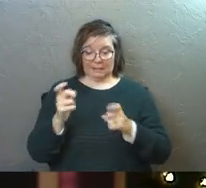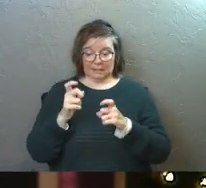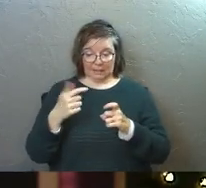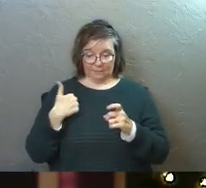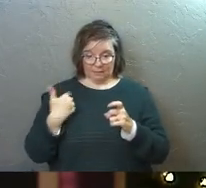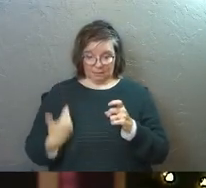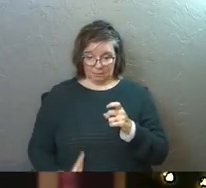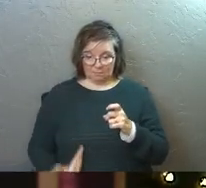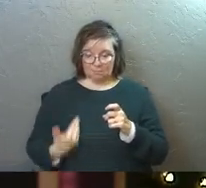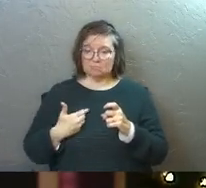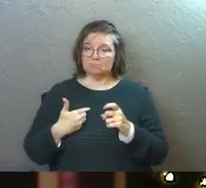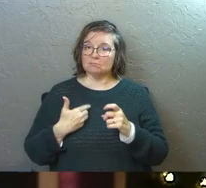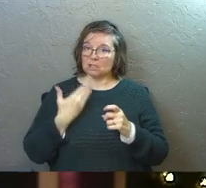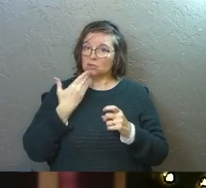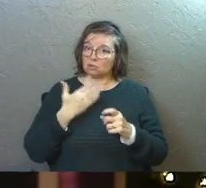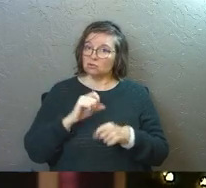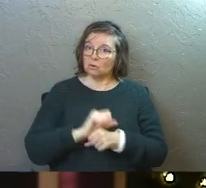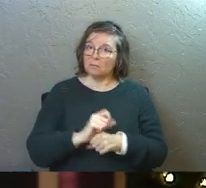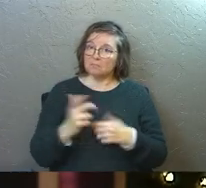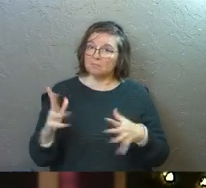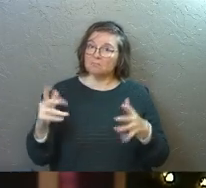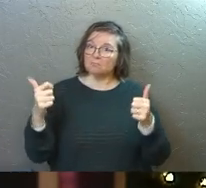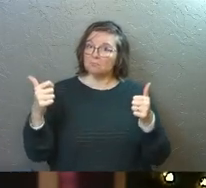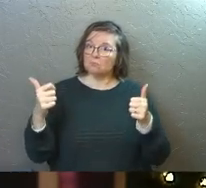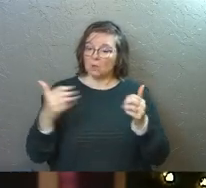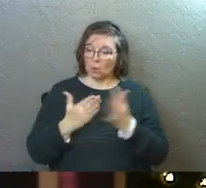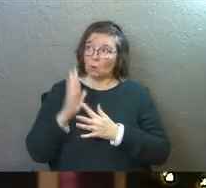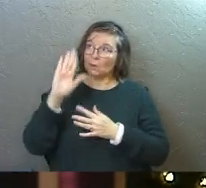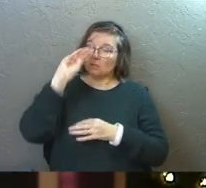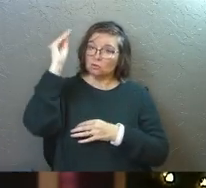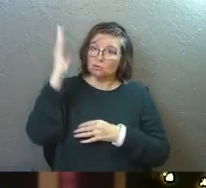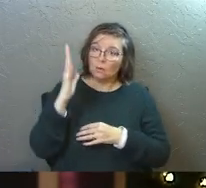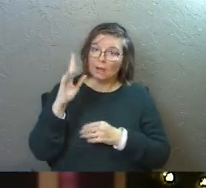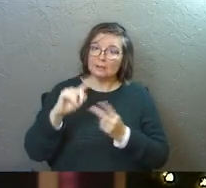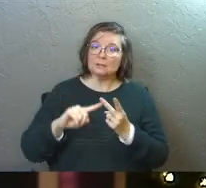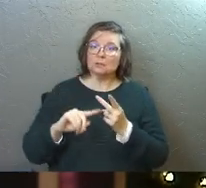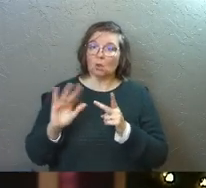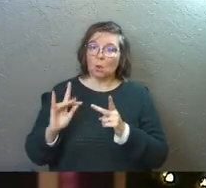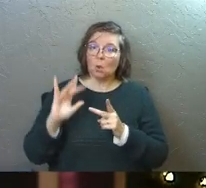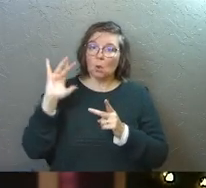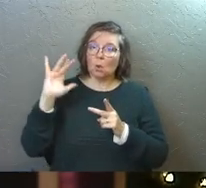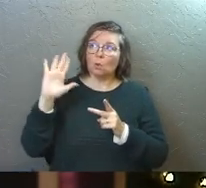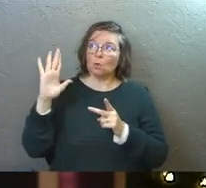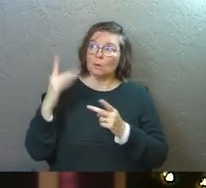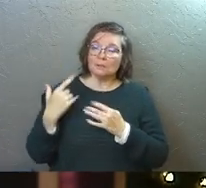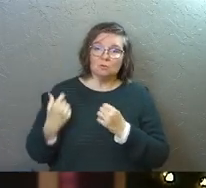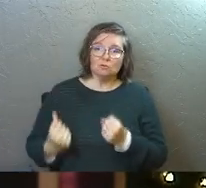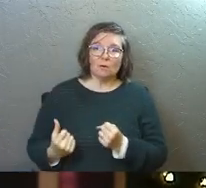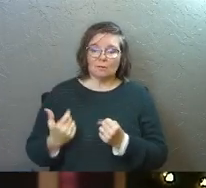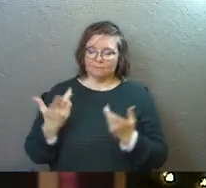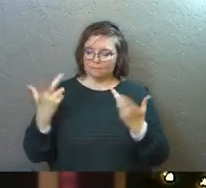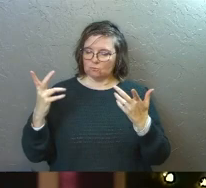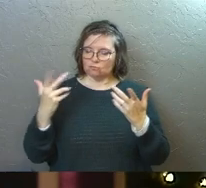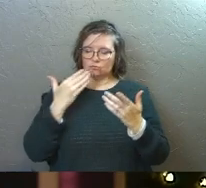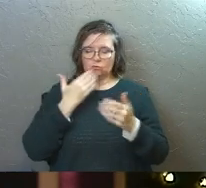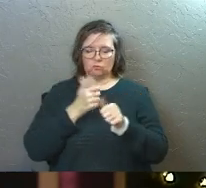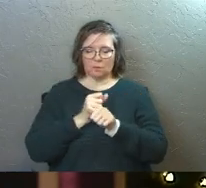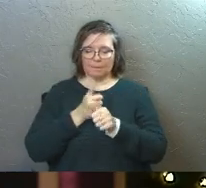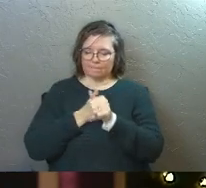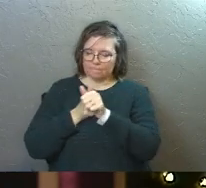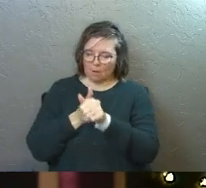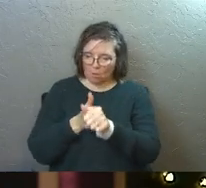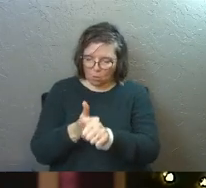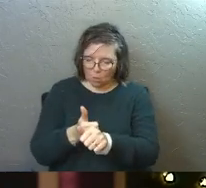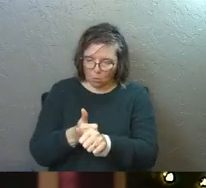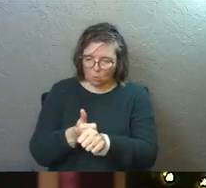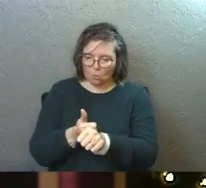given me, I've done a good job, right? Through his grace, through his glory, through his might, I've done a good job. I've followed him and carried